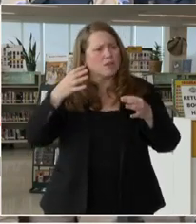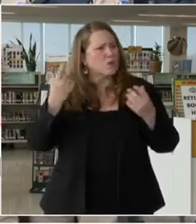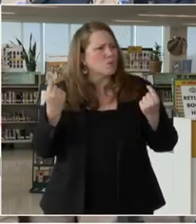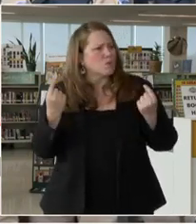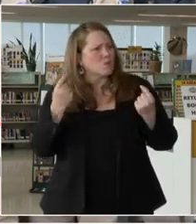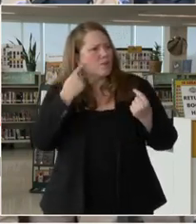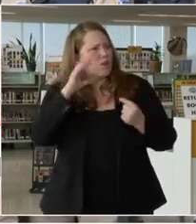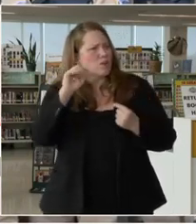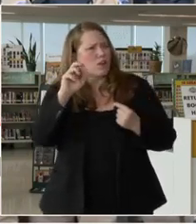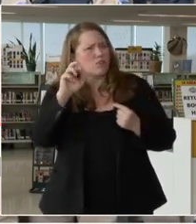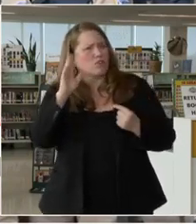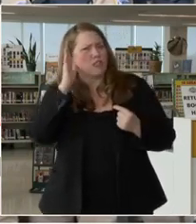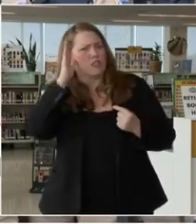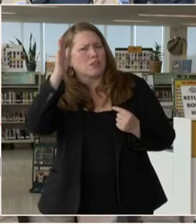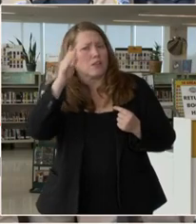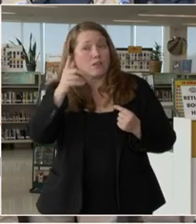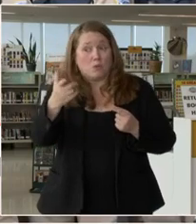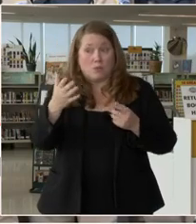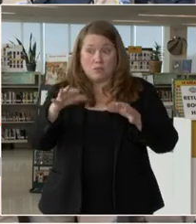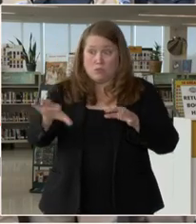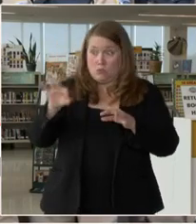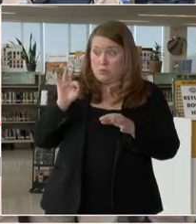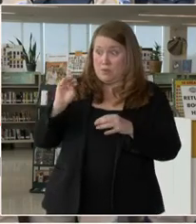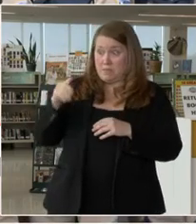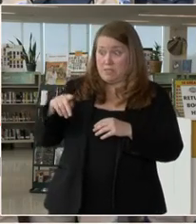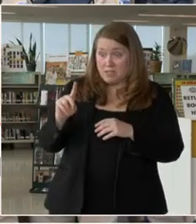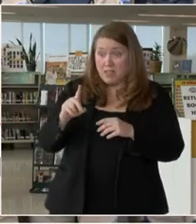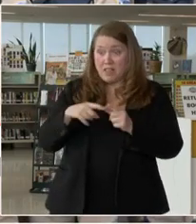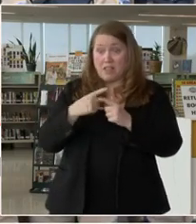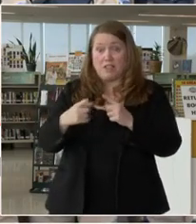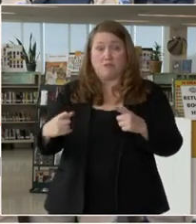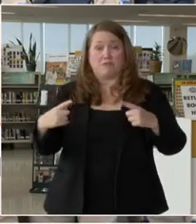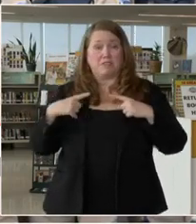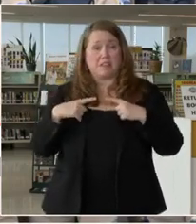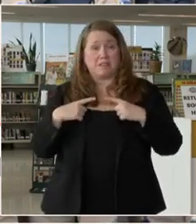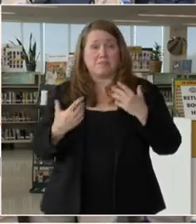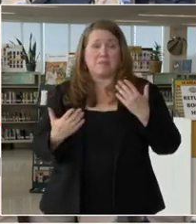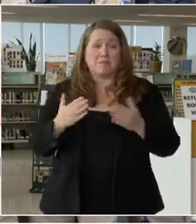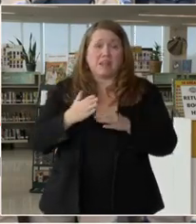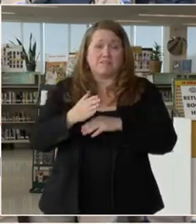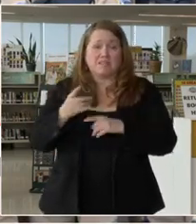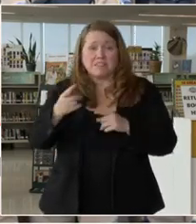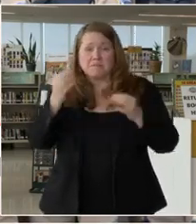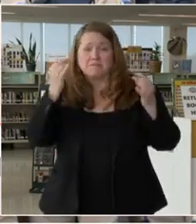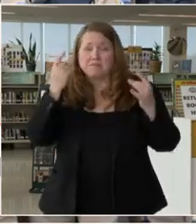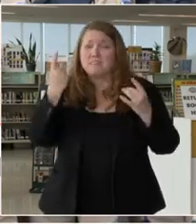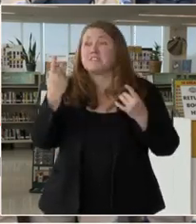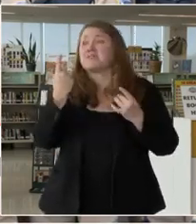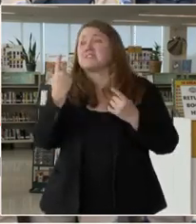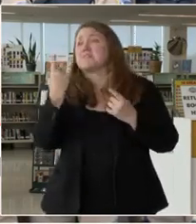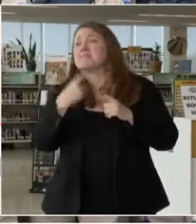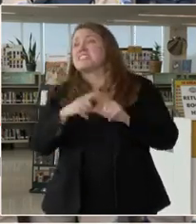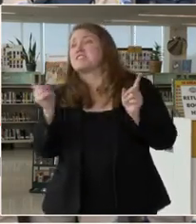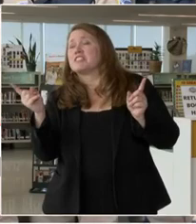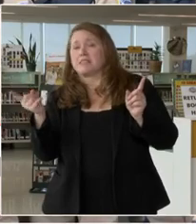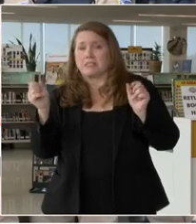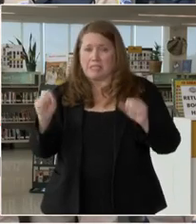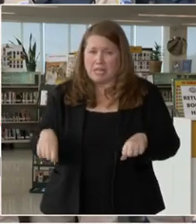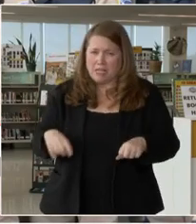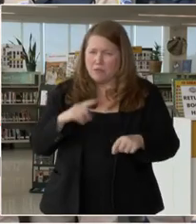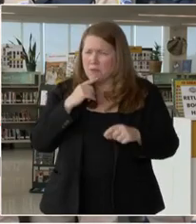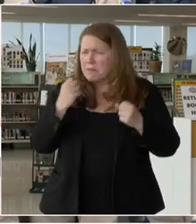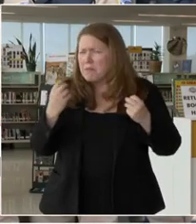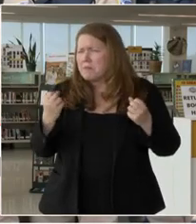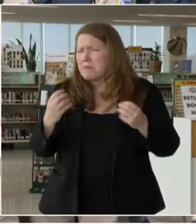staying with MPD until he was retirement eligible, and still maybe after that thinking about doing something else. So all that's to say, join